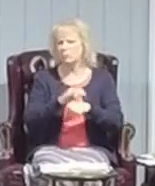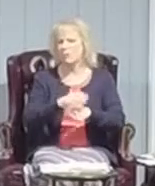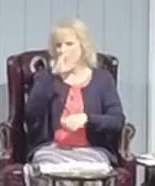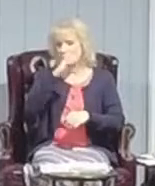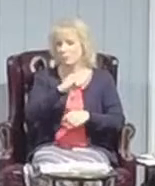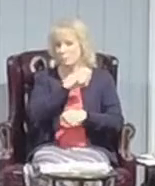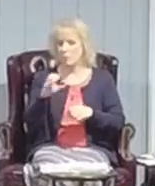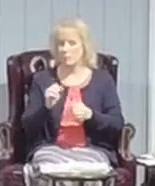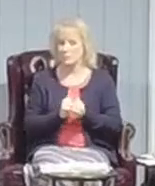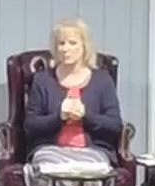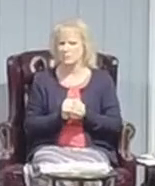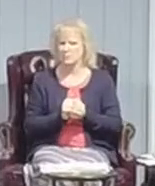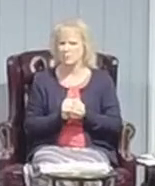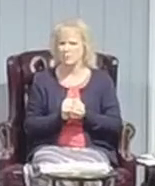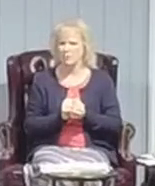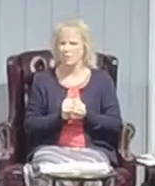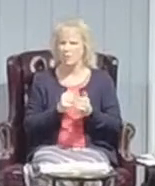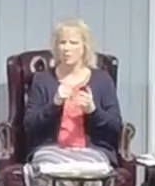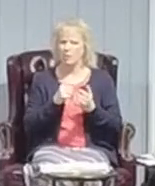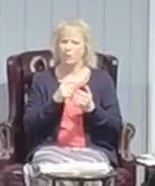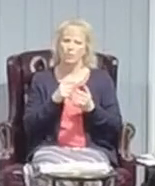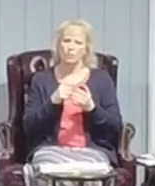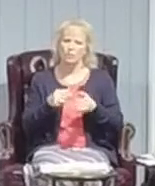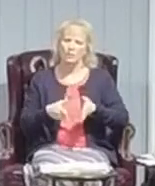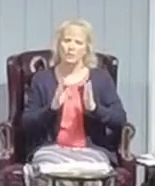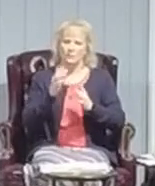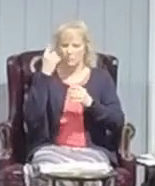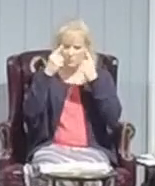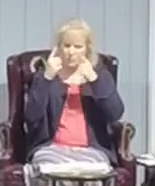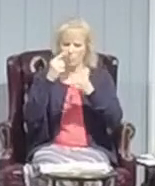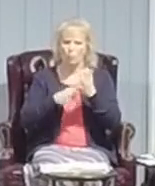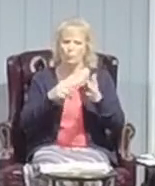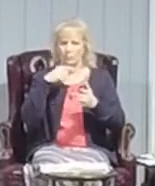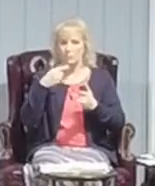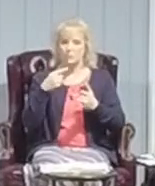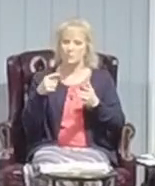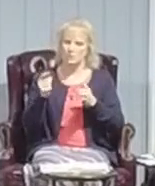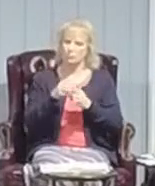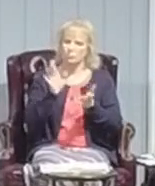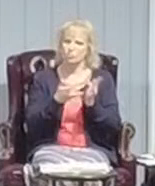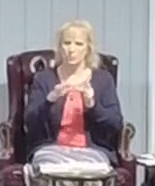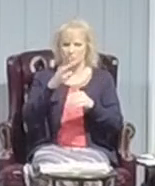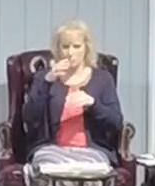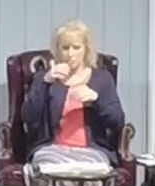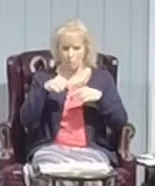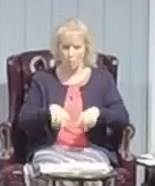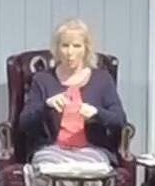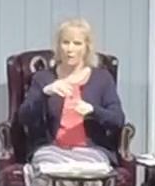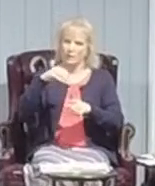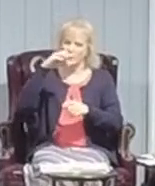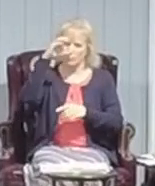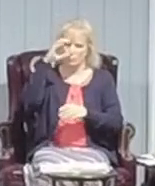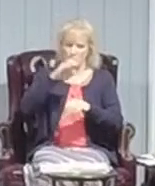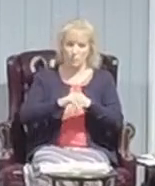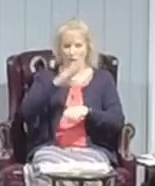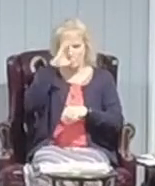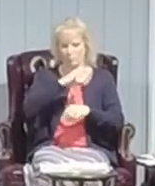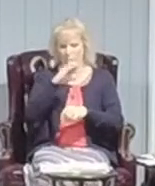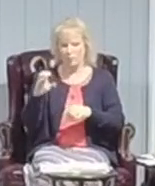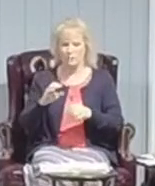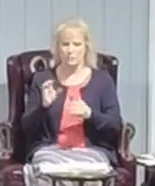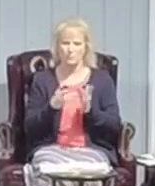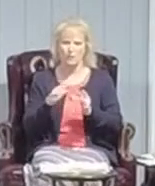think about what was said to Jesus while he was on the cross. The Bible says in Luke chapter 23 and